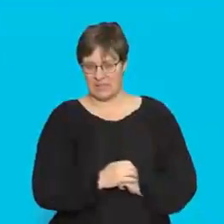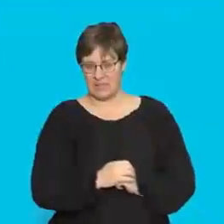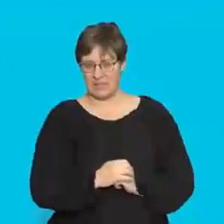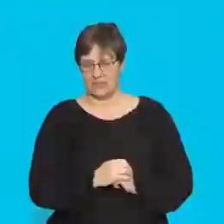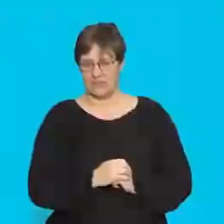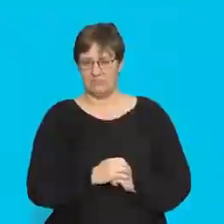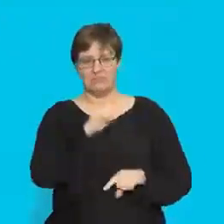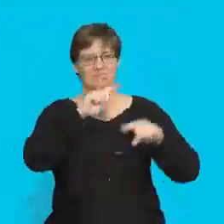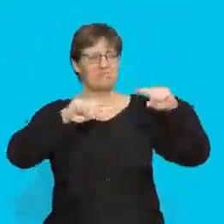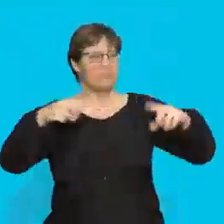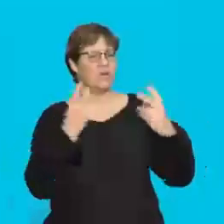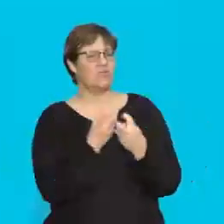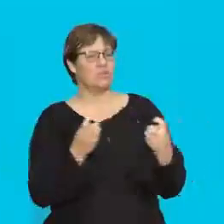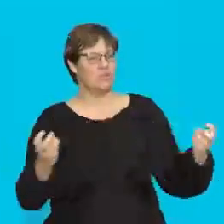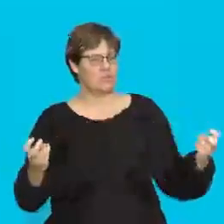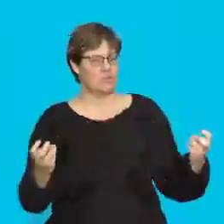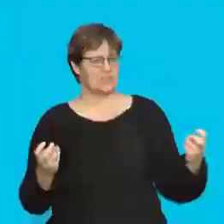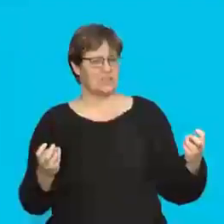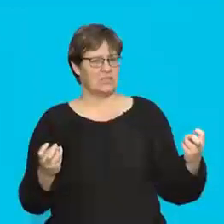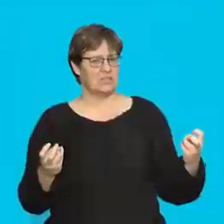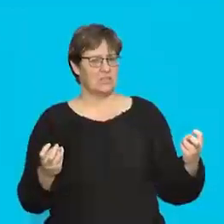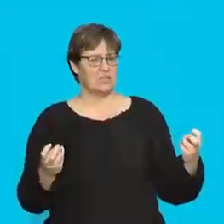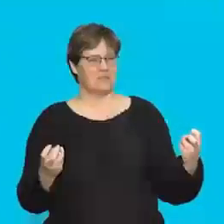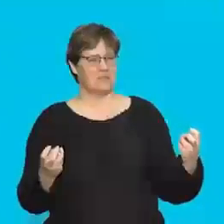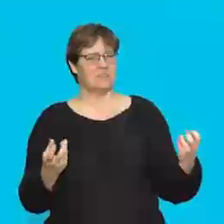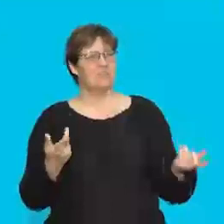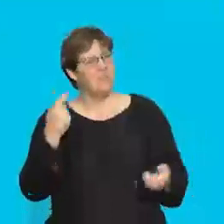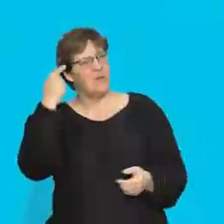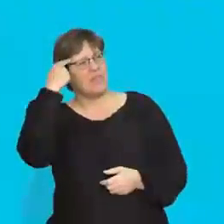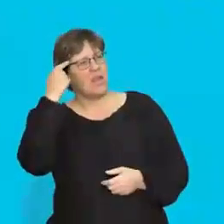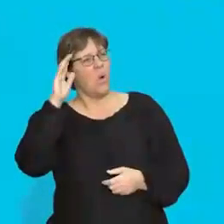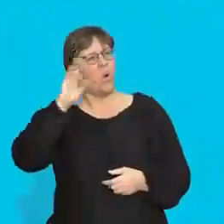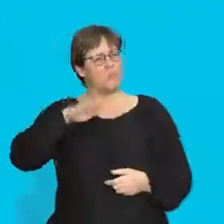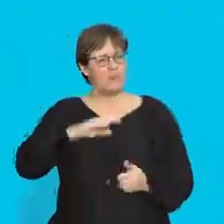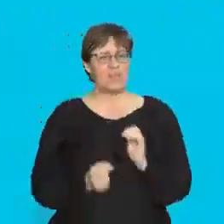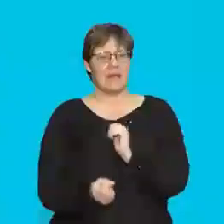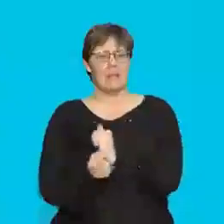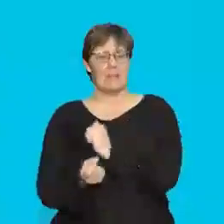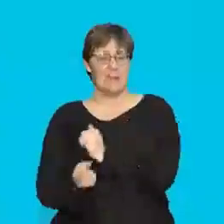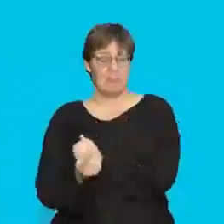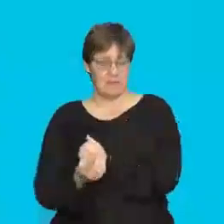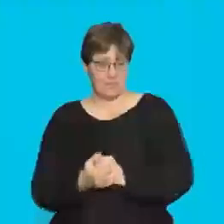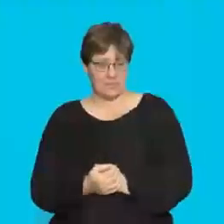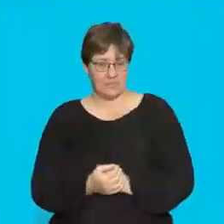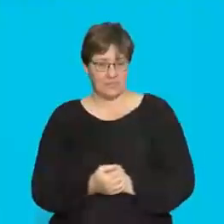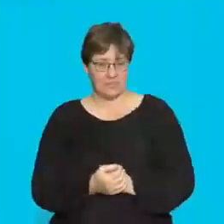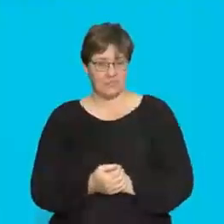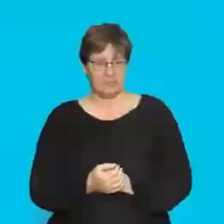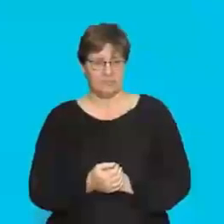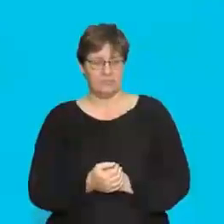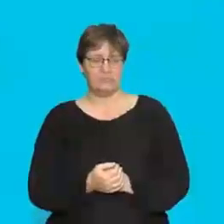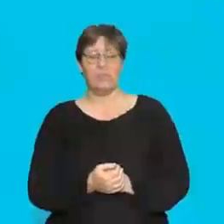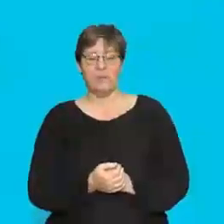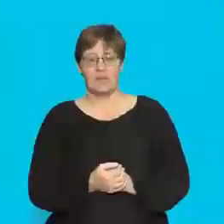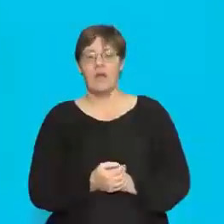our previous lessons. What kind of resources do you think would automatically